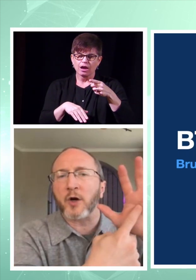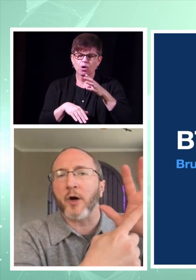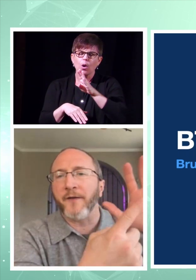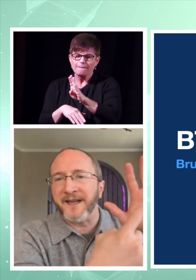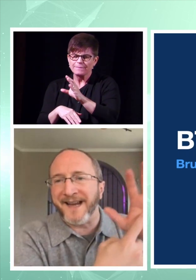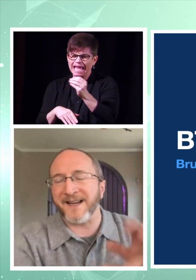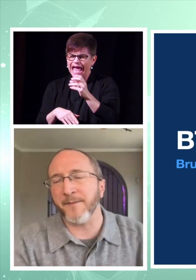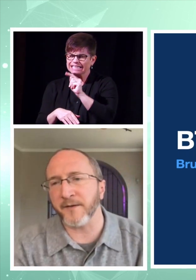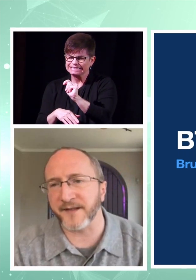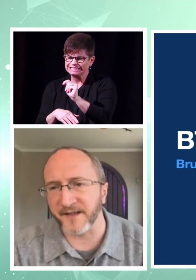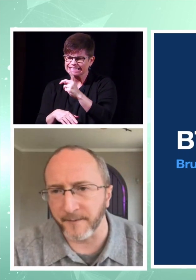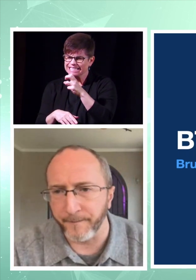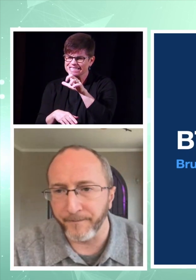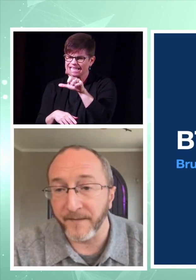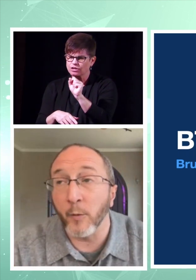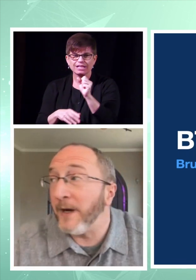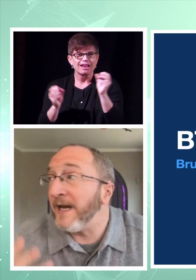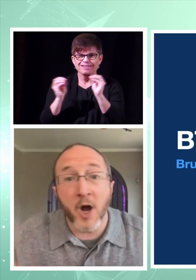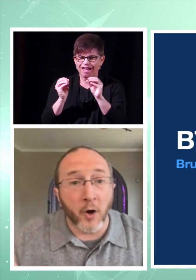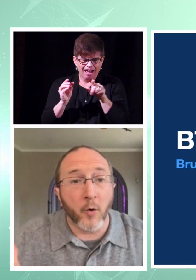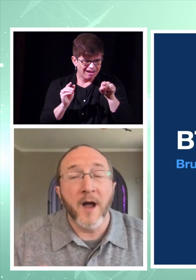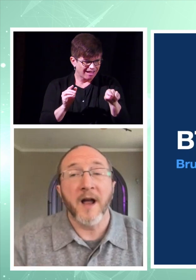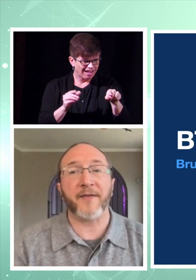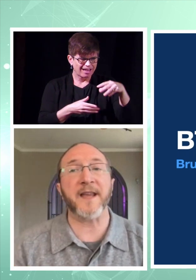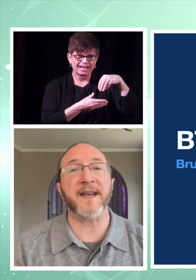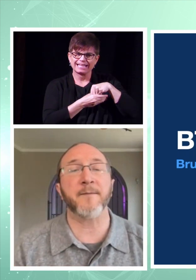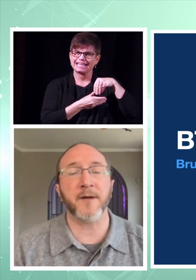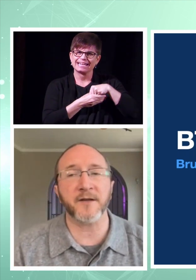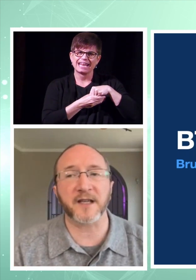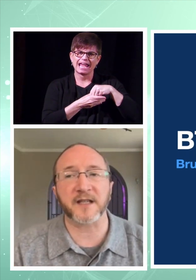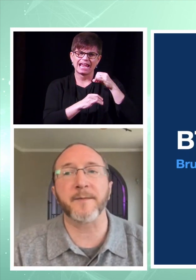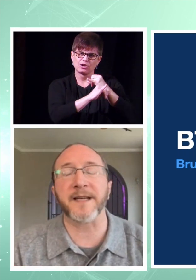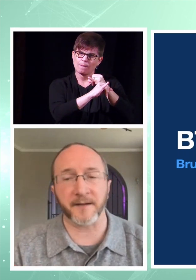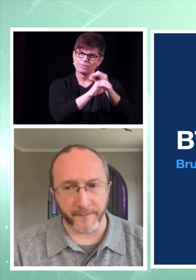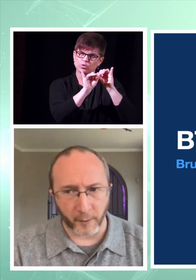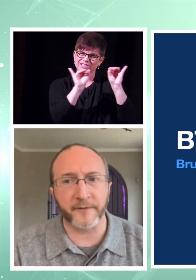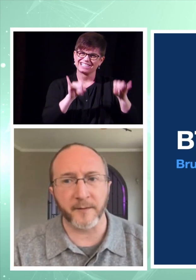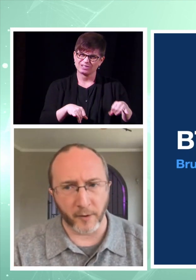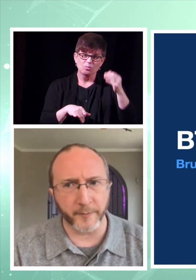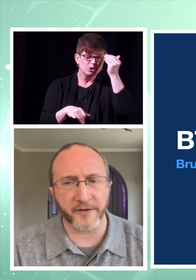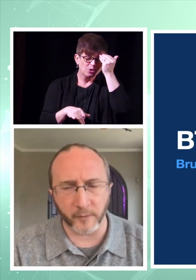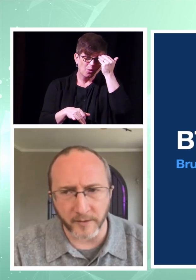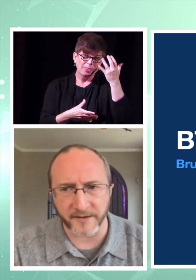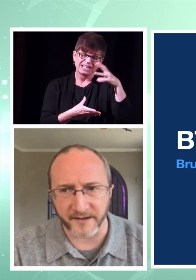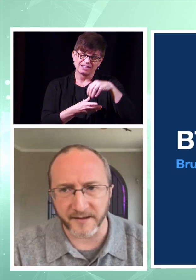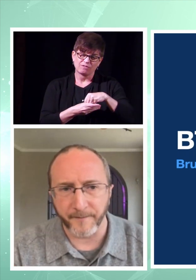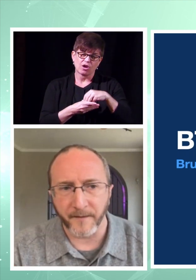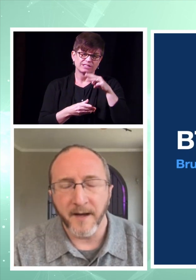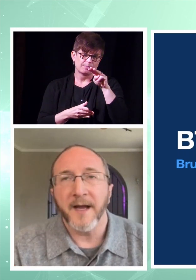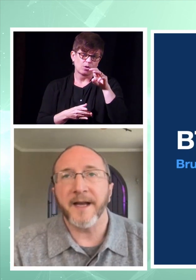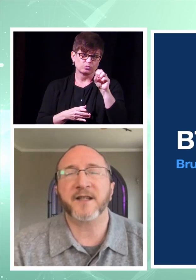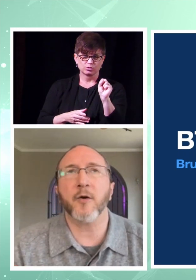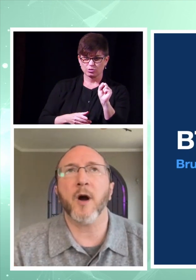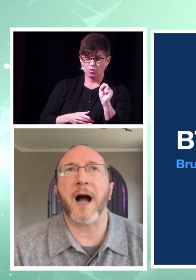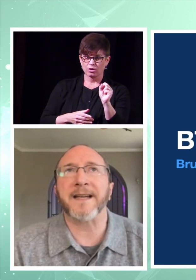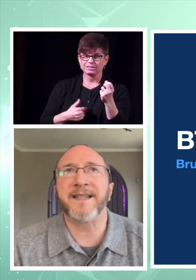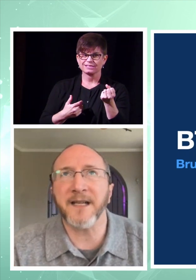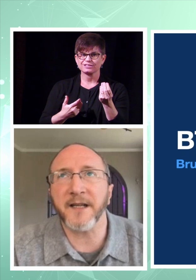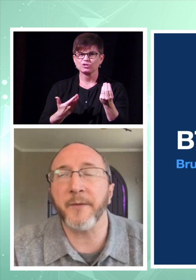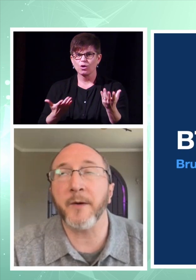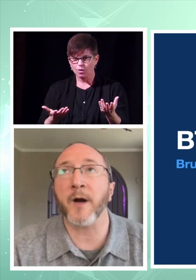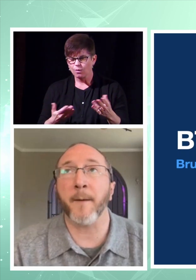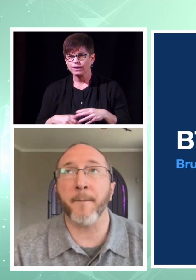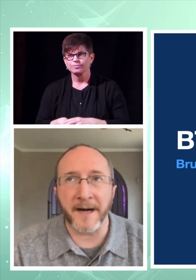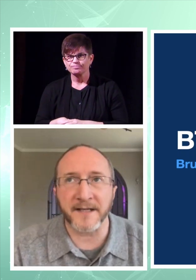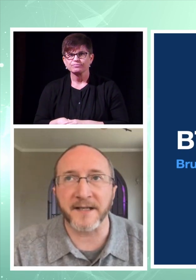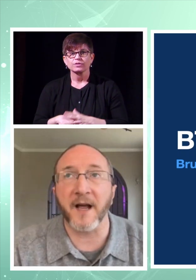directly work on the innate immune system. And we know that the innate immune system is involved in multiple sclerosis. And so